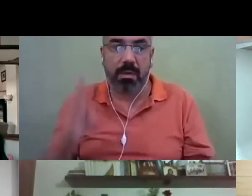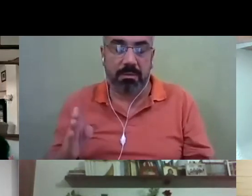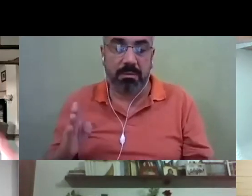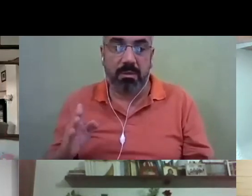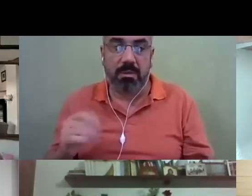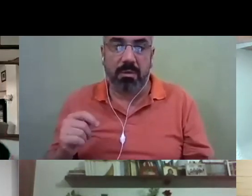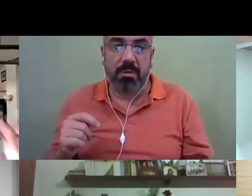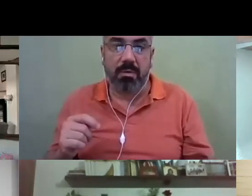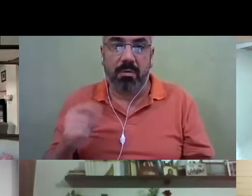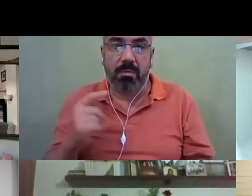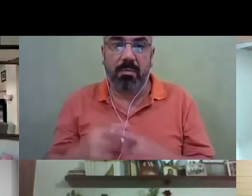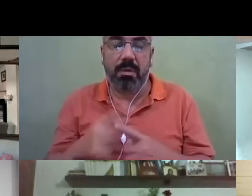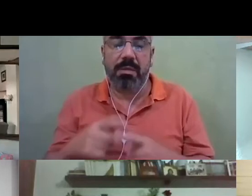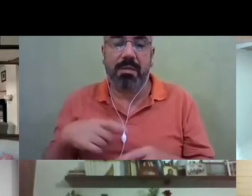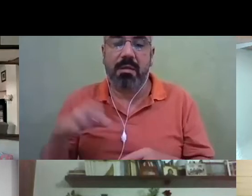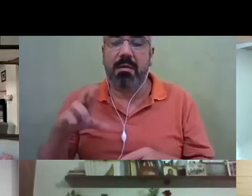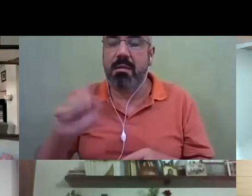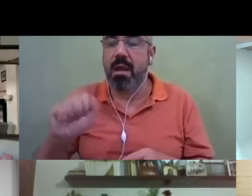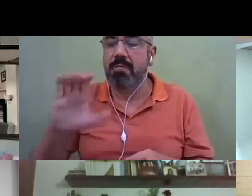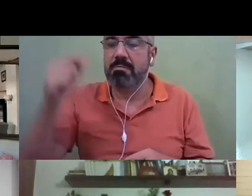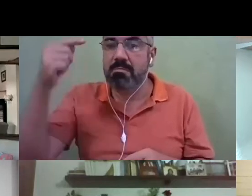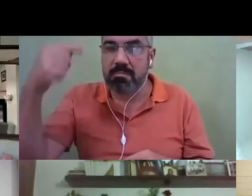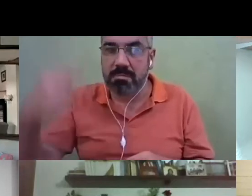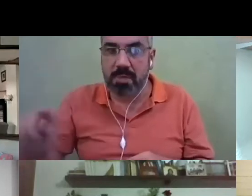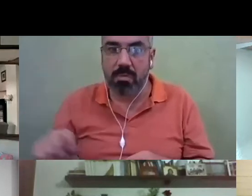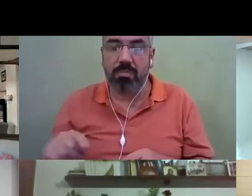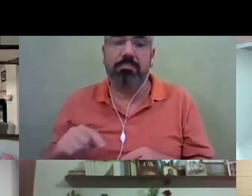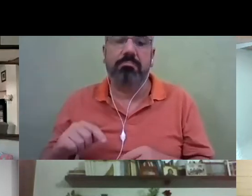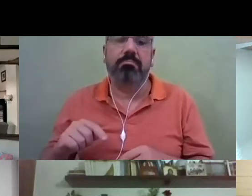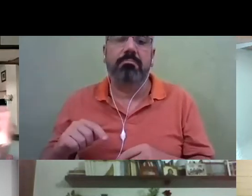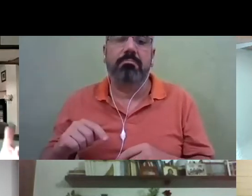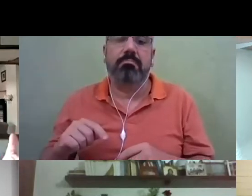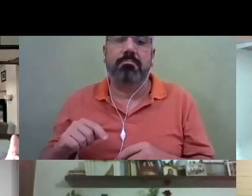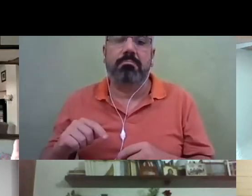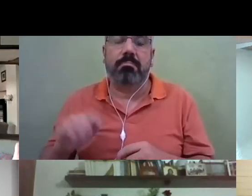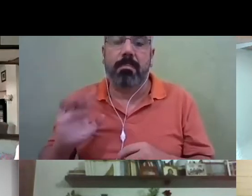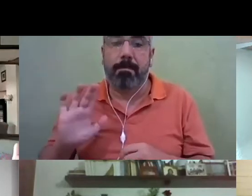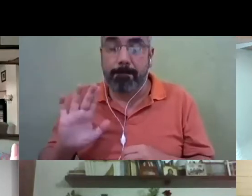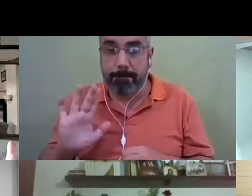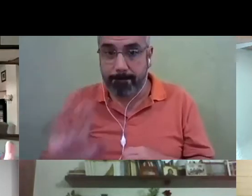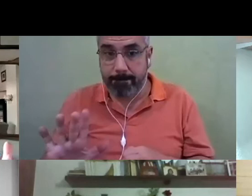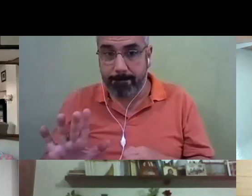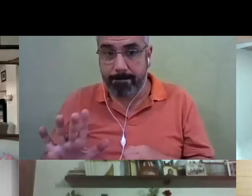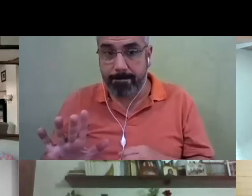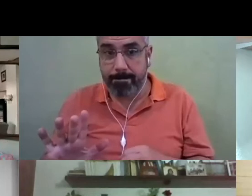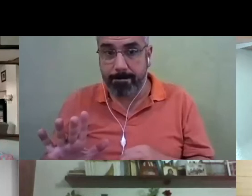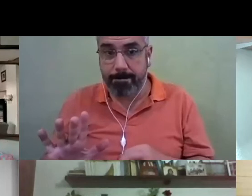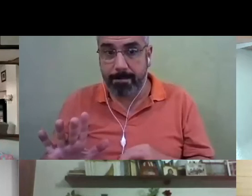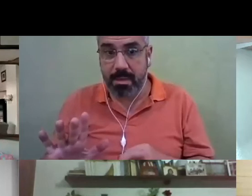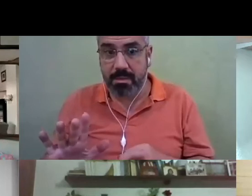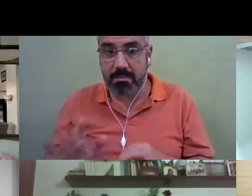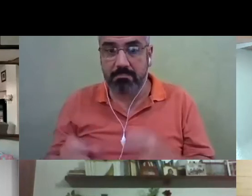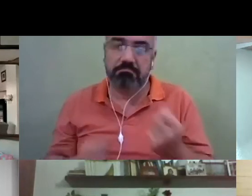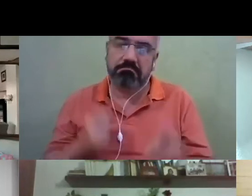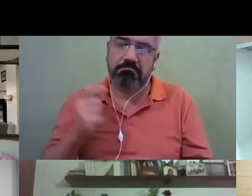very reactionary and stupid Bonapartes. But somehow or other, but that's just a guess, I don't know. It really needs a